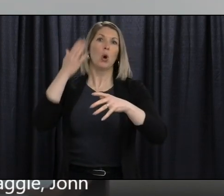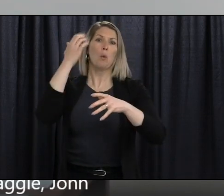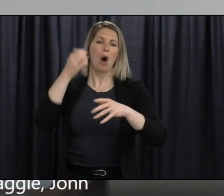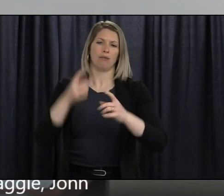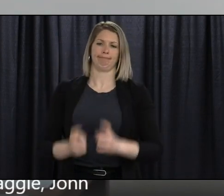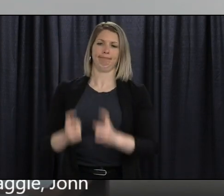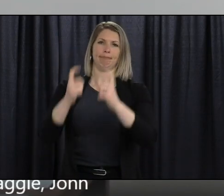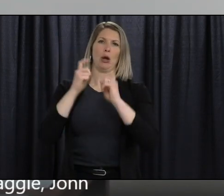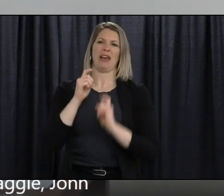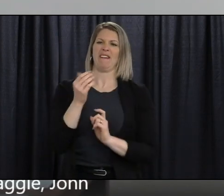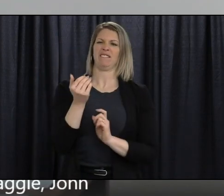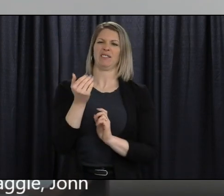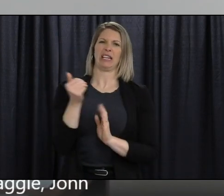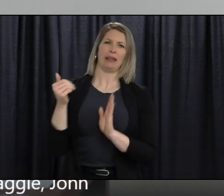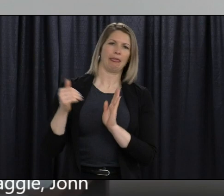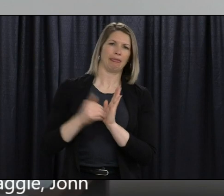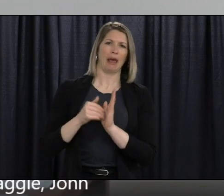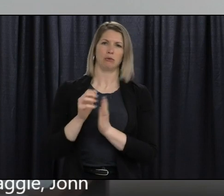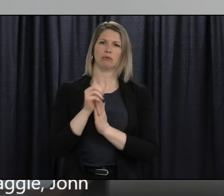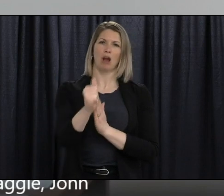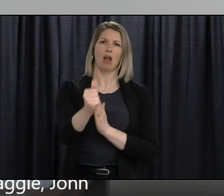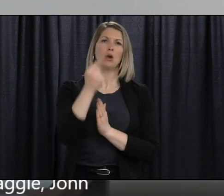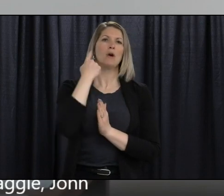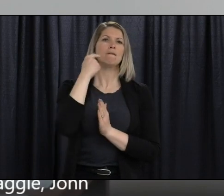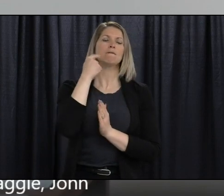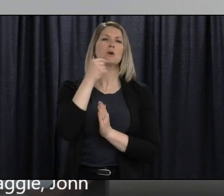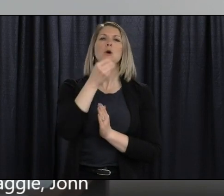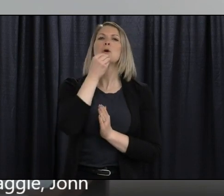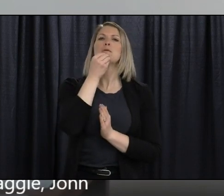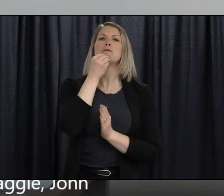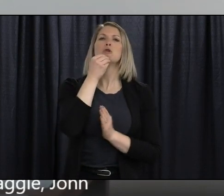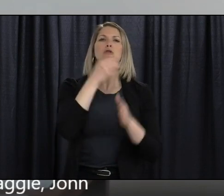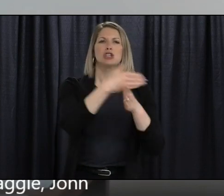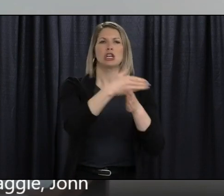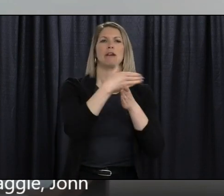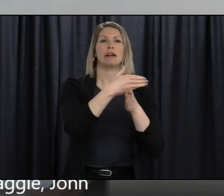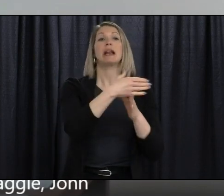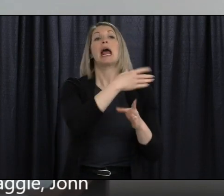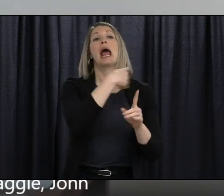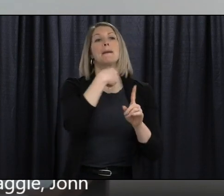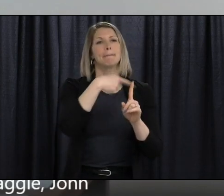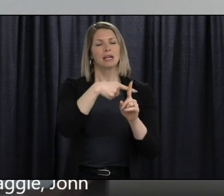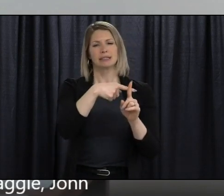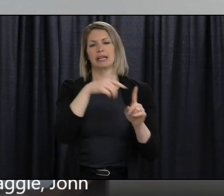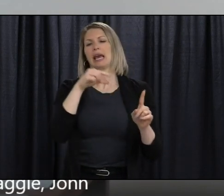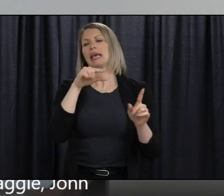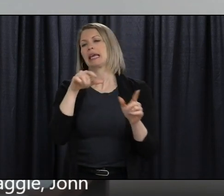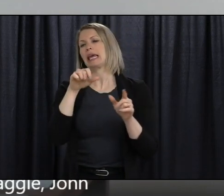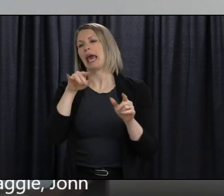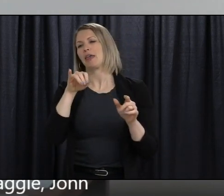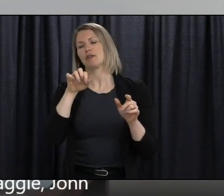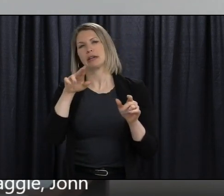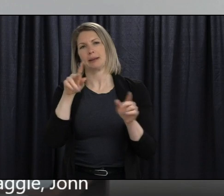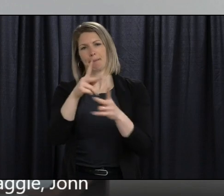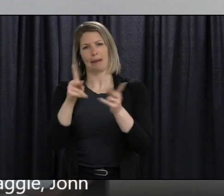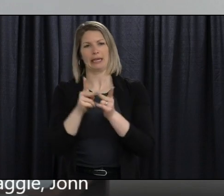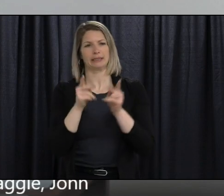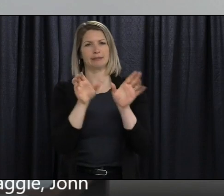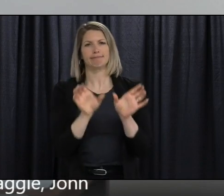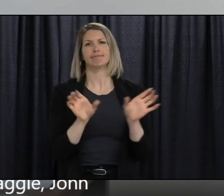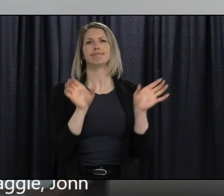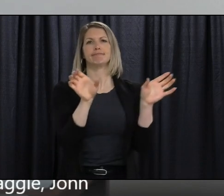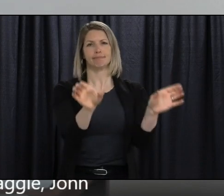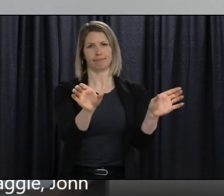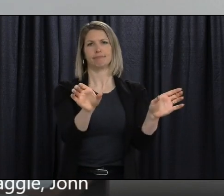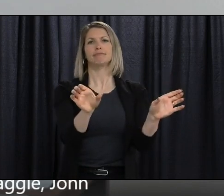and half to go to the gathering place here in St. John's for those folks who are less fortunate than most of us. Thank you very much,